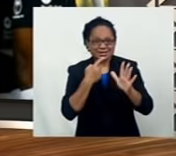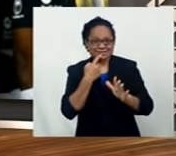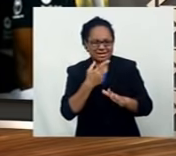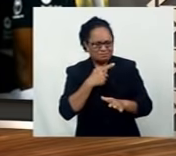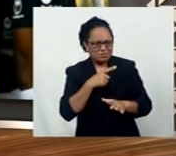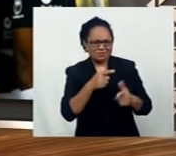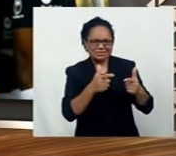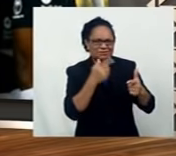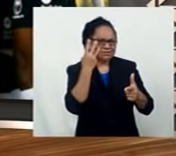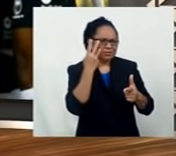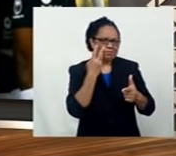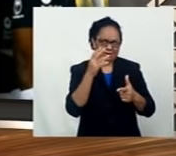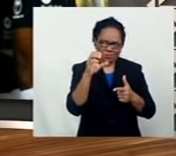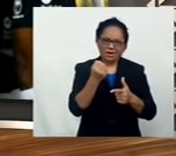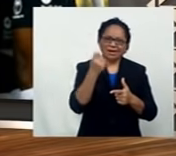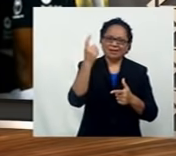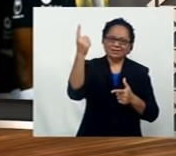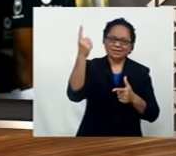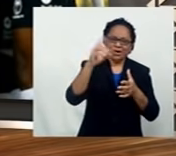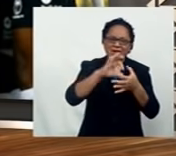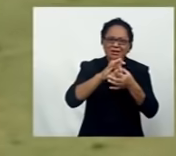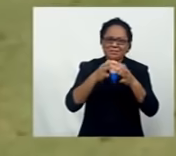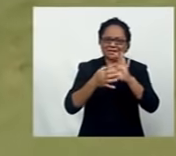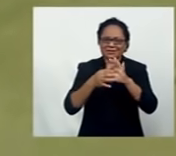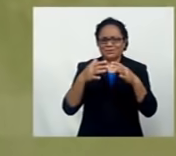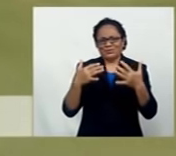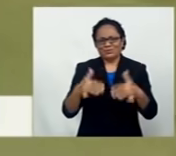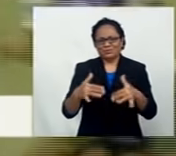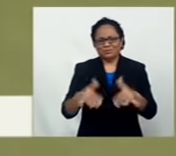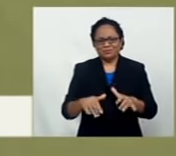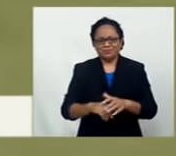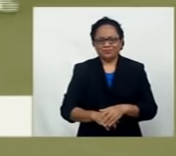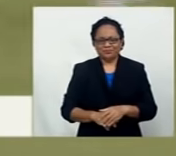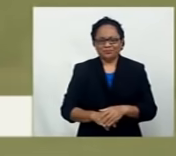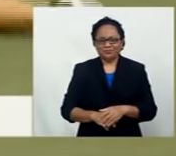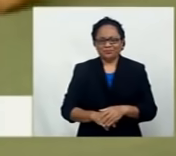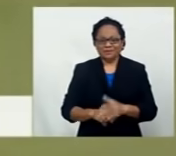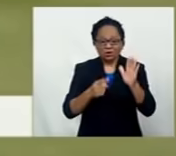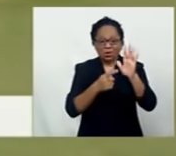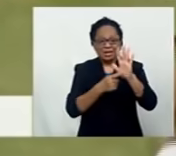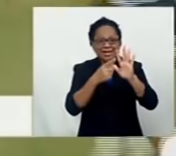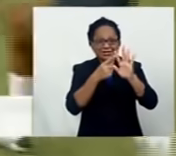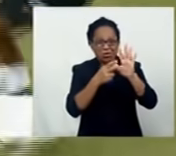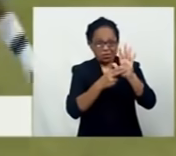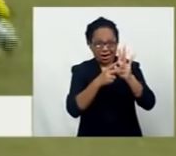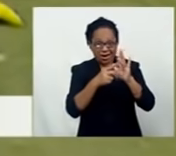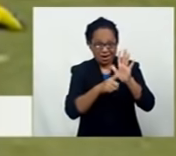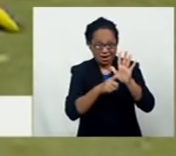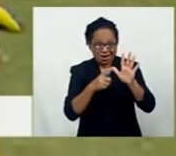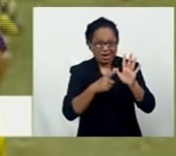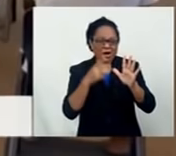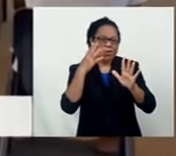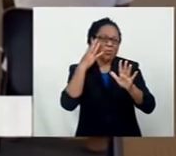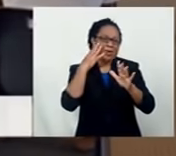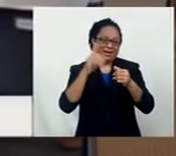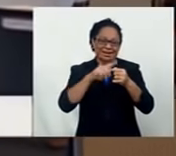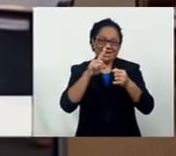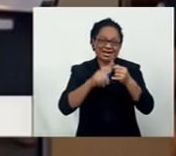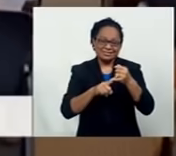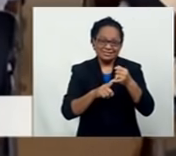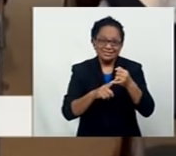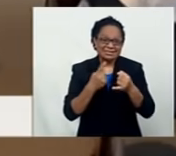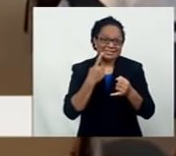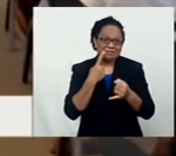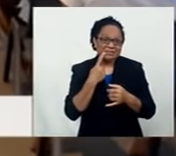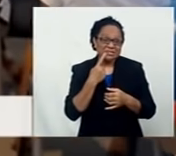Olympic achievement. Tale Materakula has more. Leonor Rangerengere-Tambua, in her end-of-the-week statement, highlighted the need to